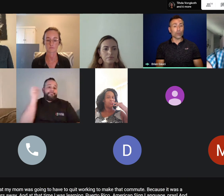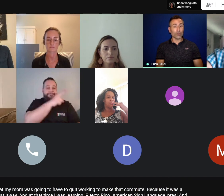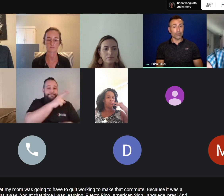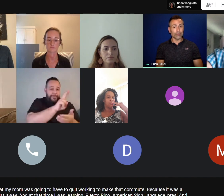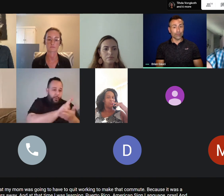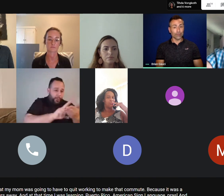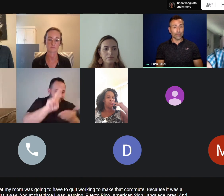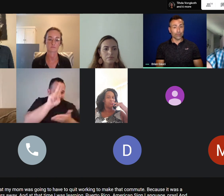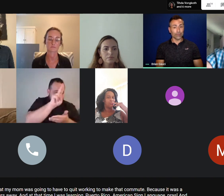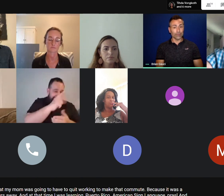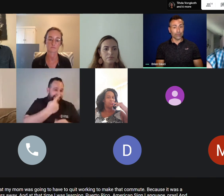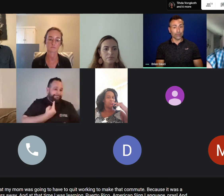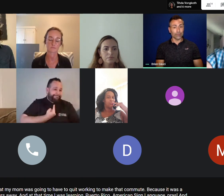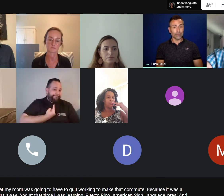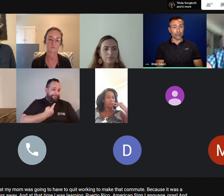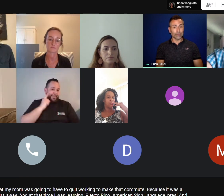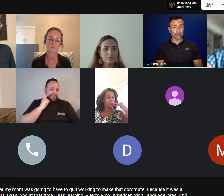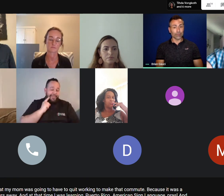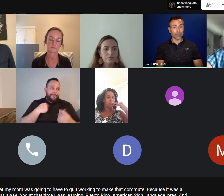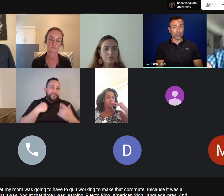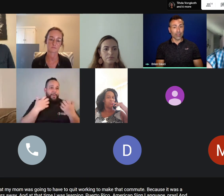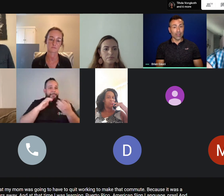an interpreter.